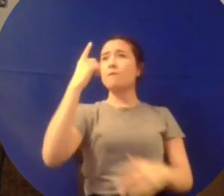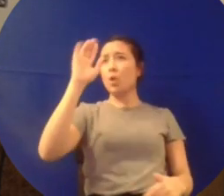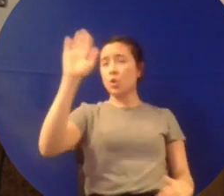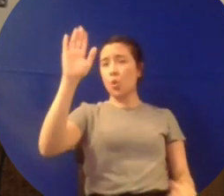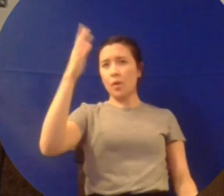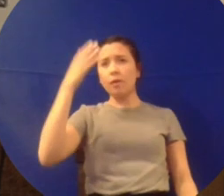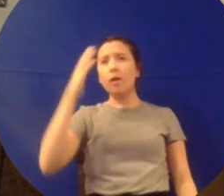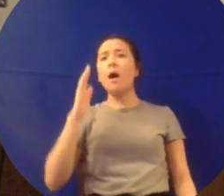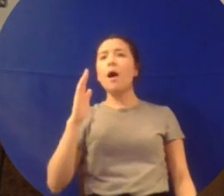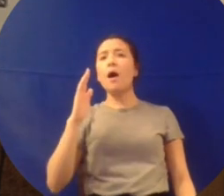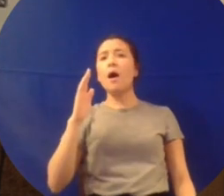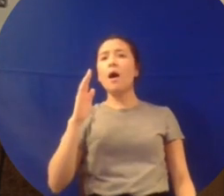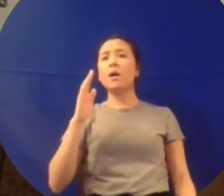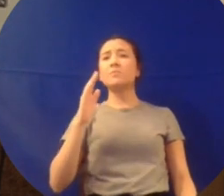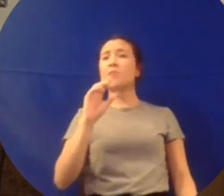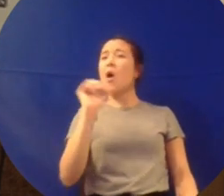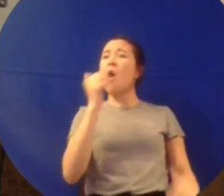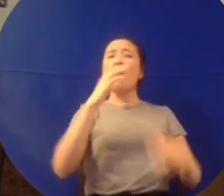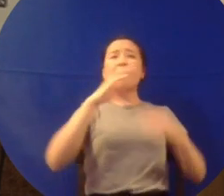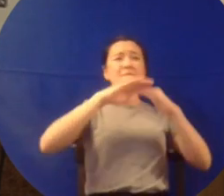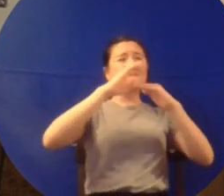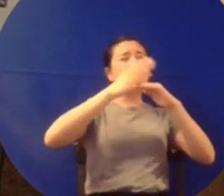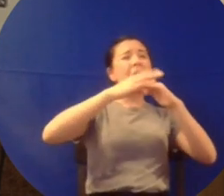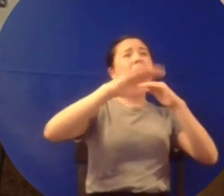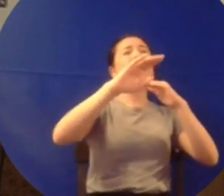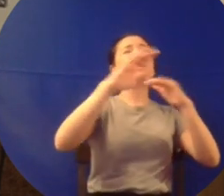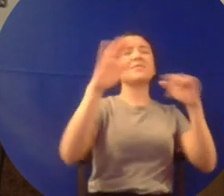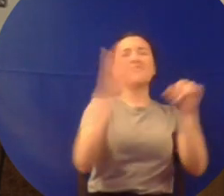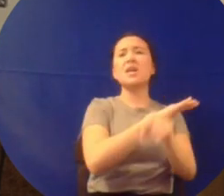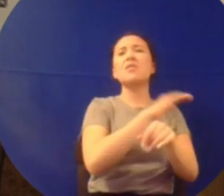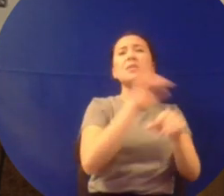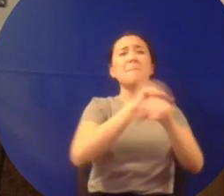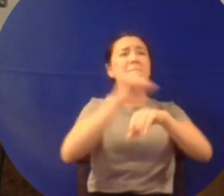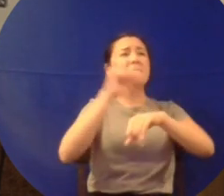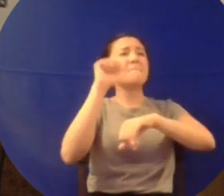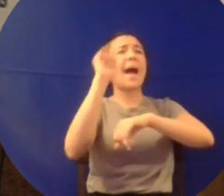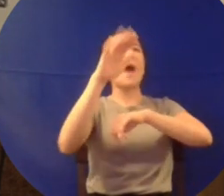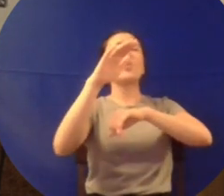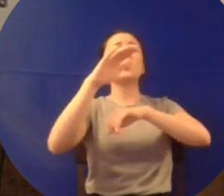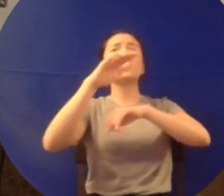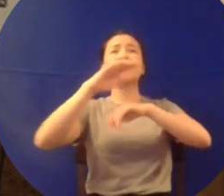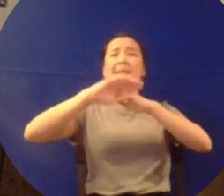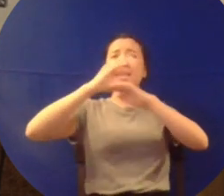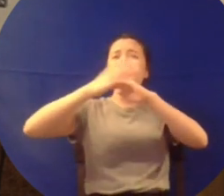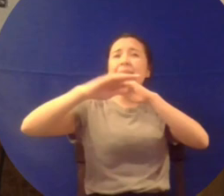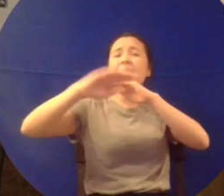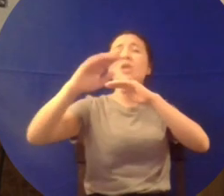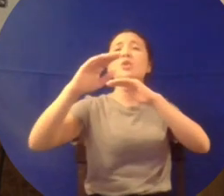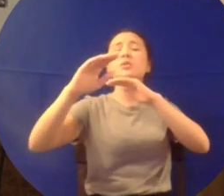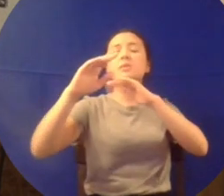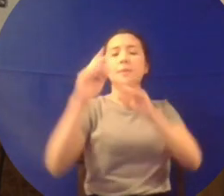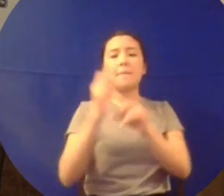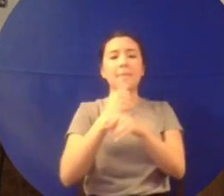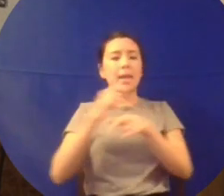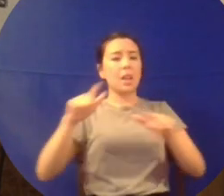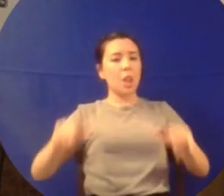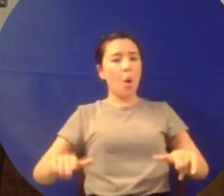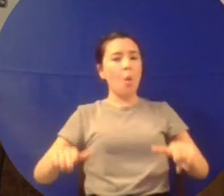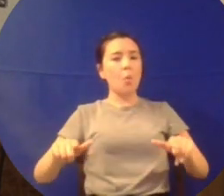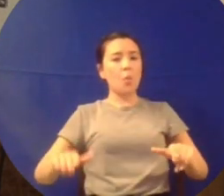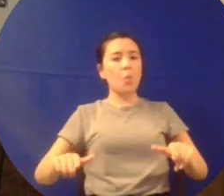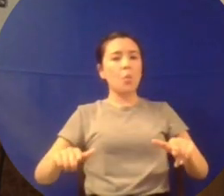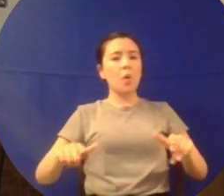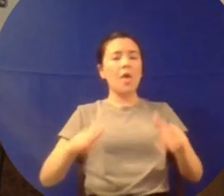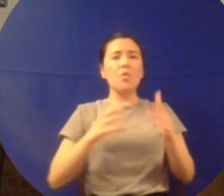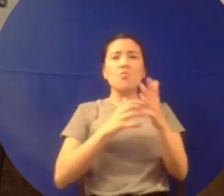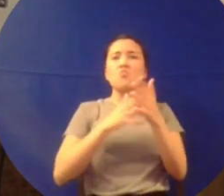Every valley shall be filled in. Every mountain and hill shall be made low. The rugged